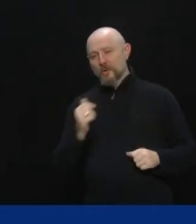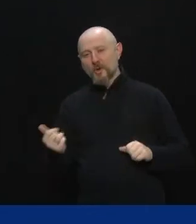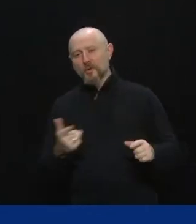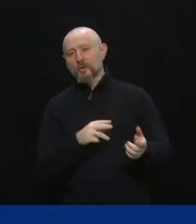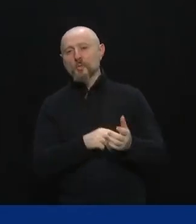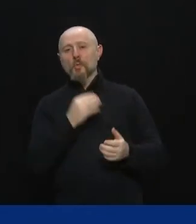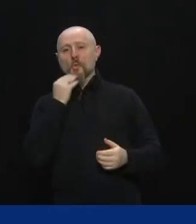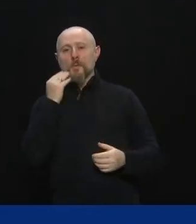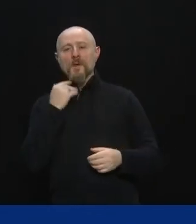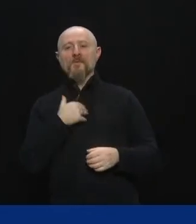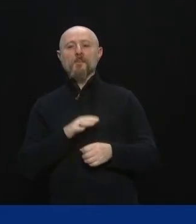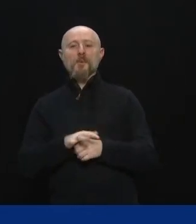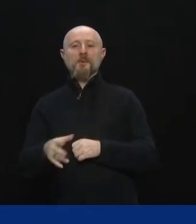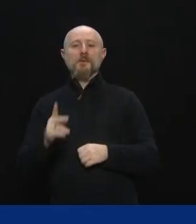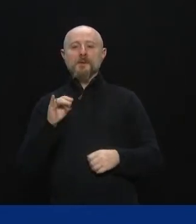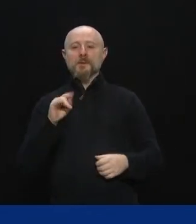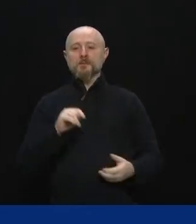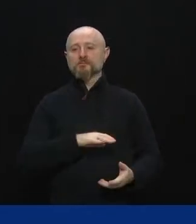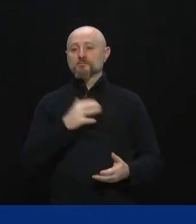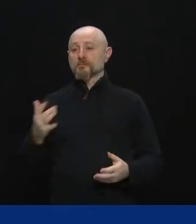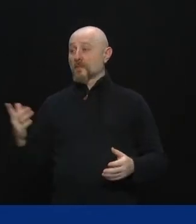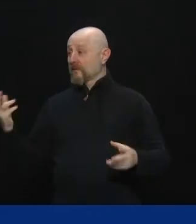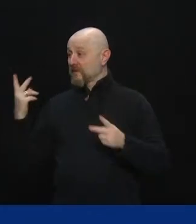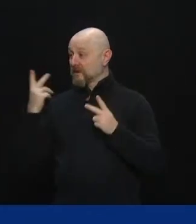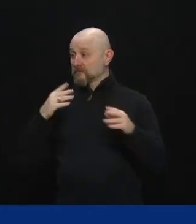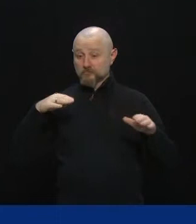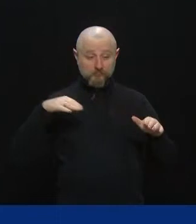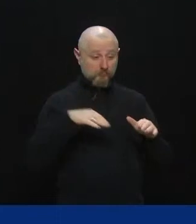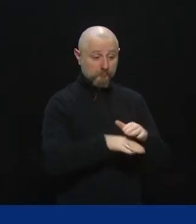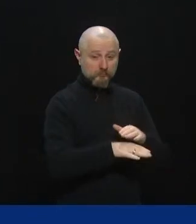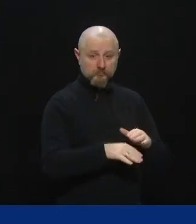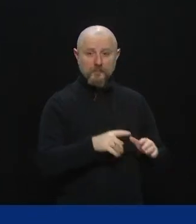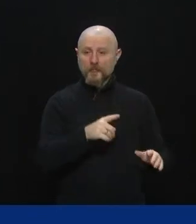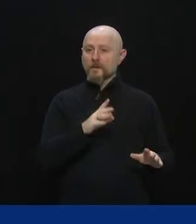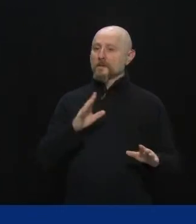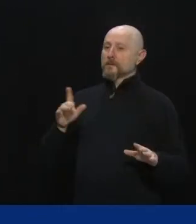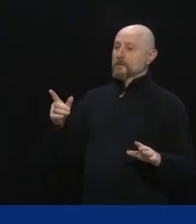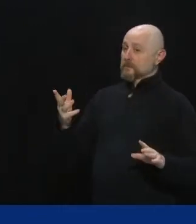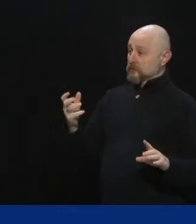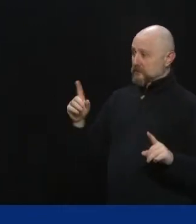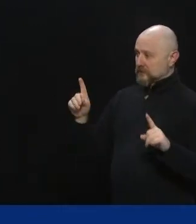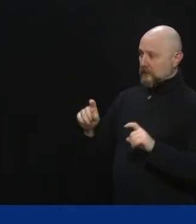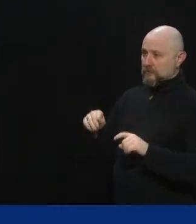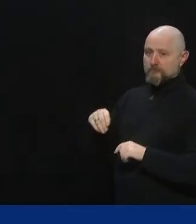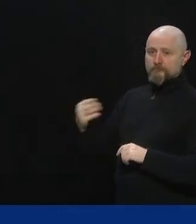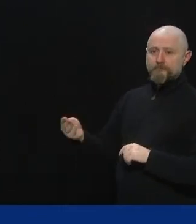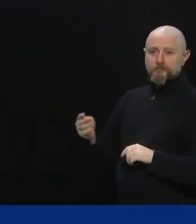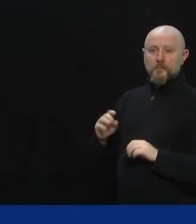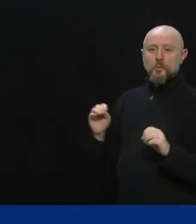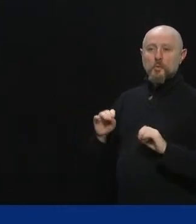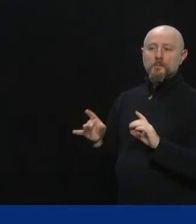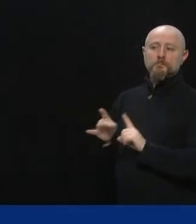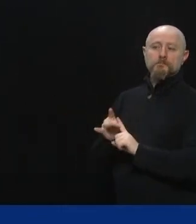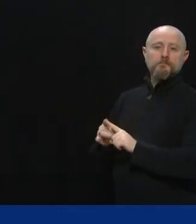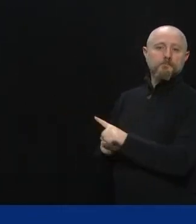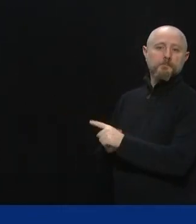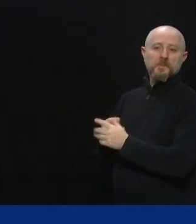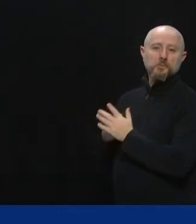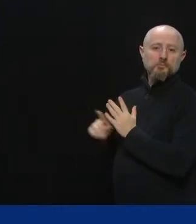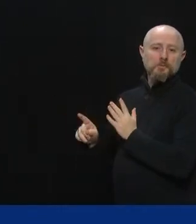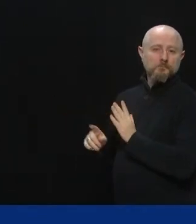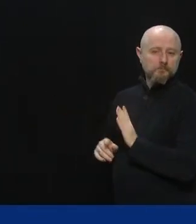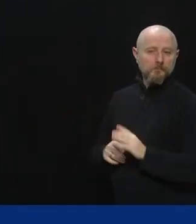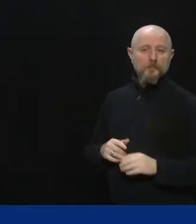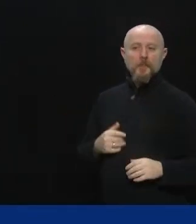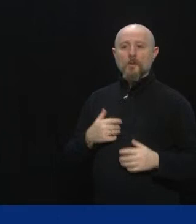sure that visitors are tested and not positive when they walk in the door to go possibly expose an entire